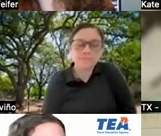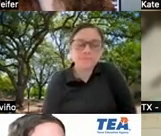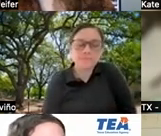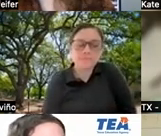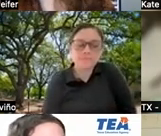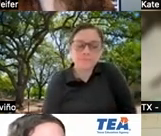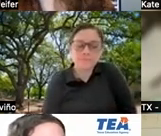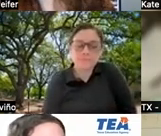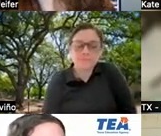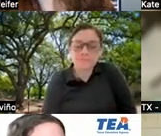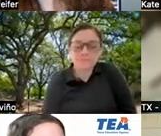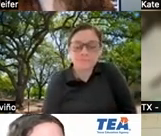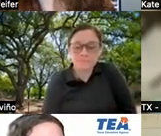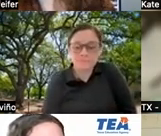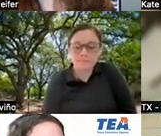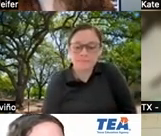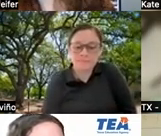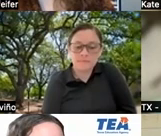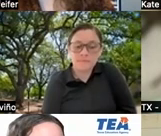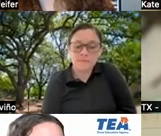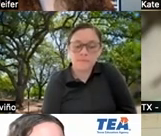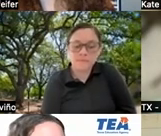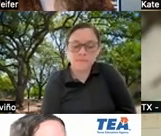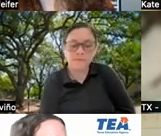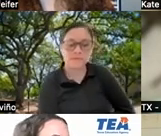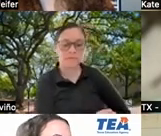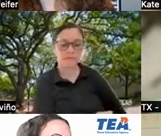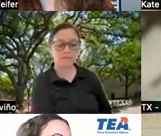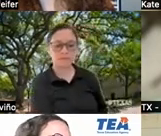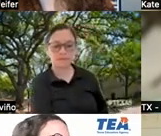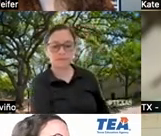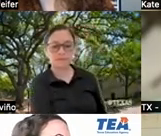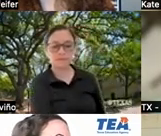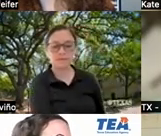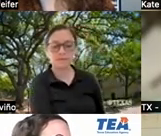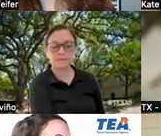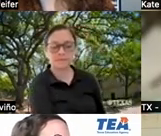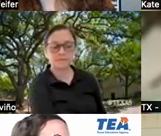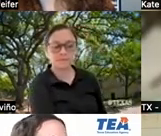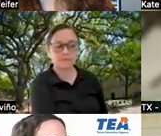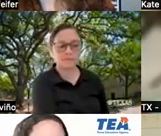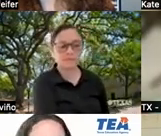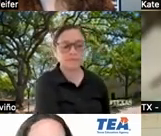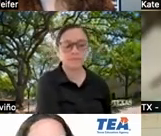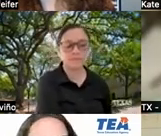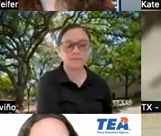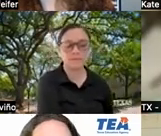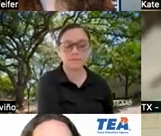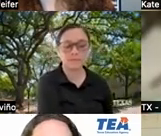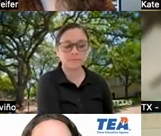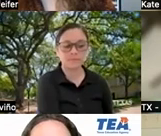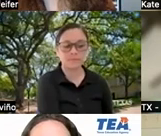for members is available on the Texas Early Learning Council website. So I'm going to hand over the meeting to Kate, who